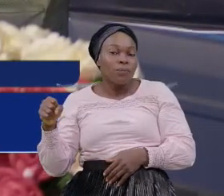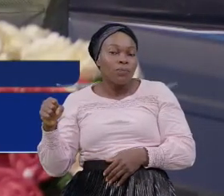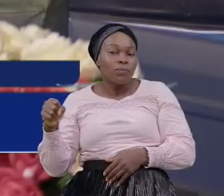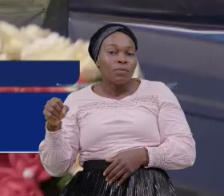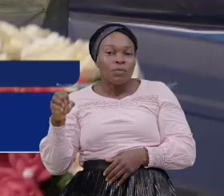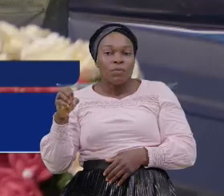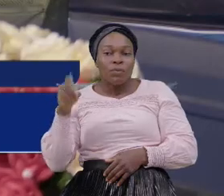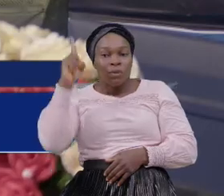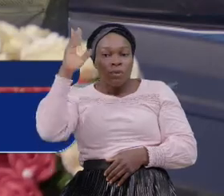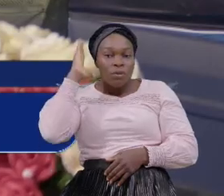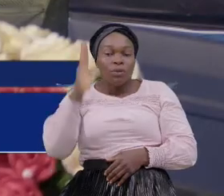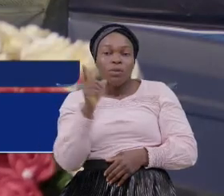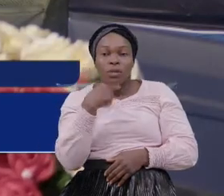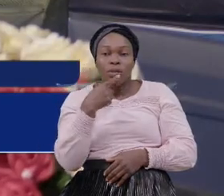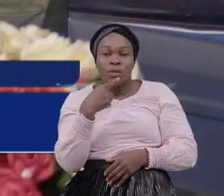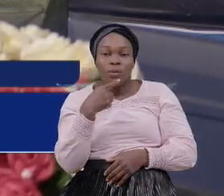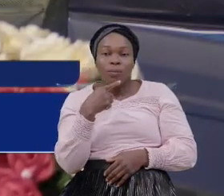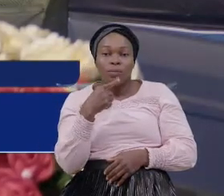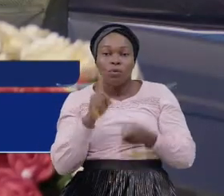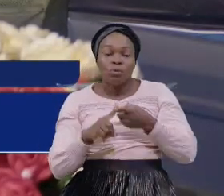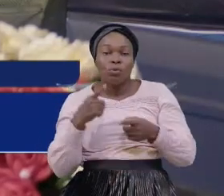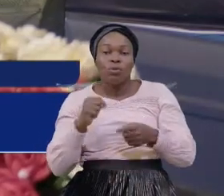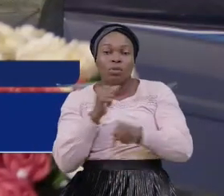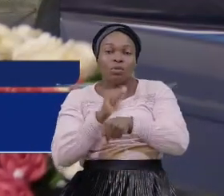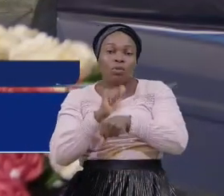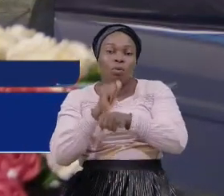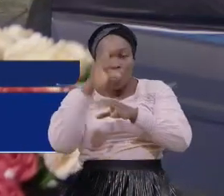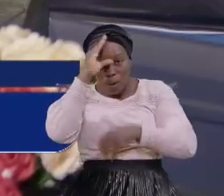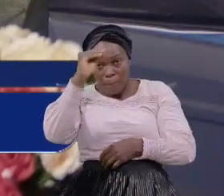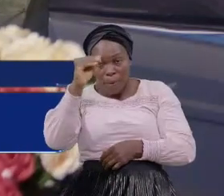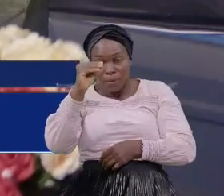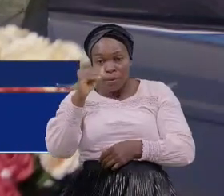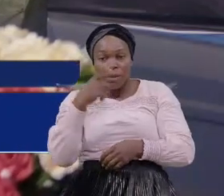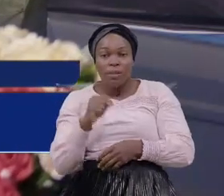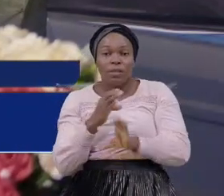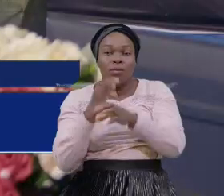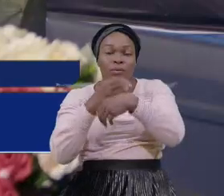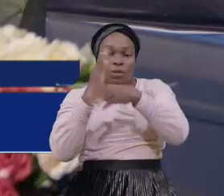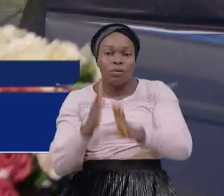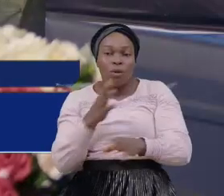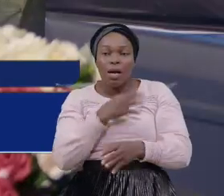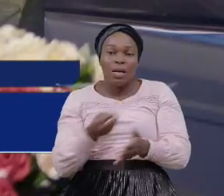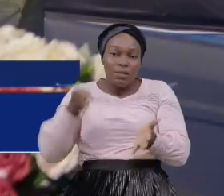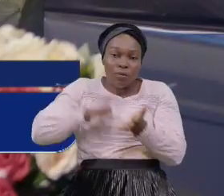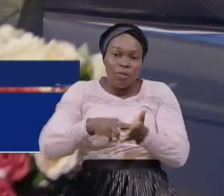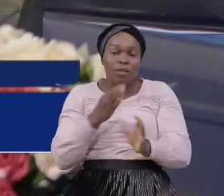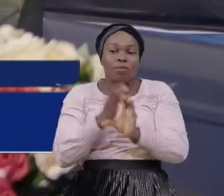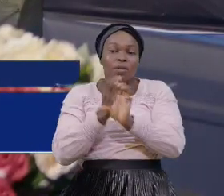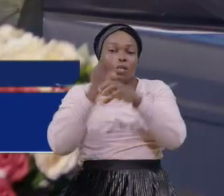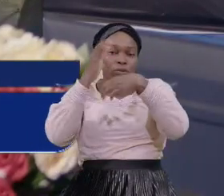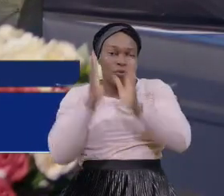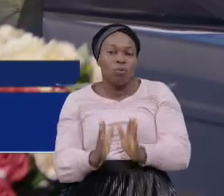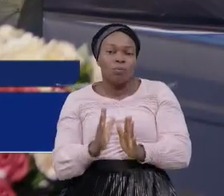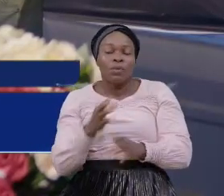workman. Is the creator and the recreator. Is the one that formed and he